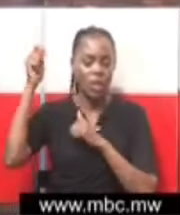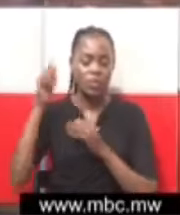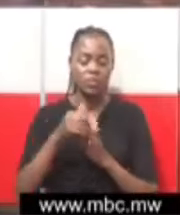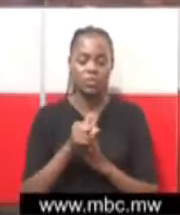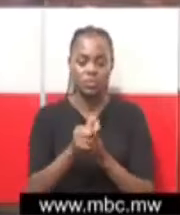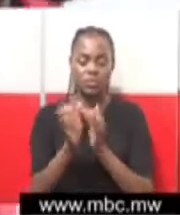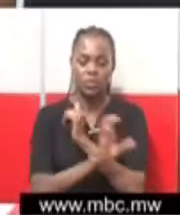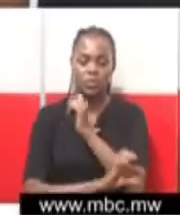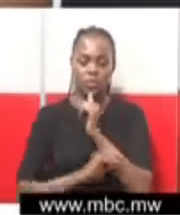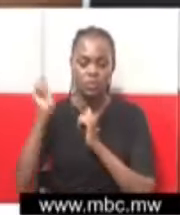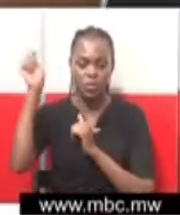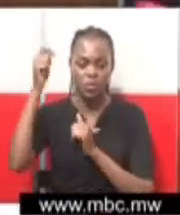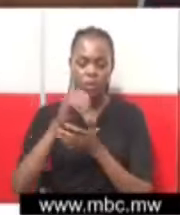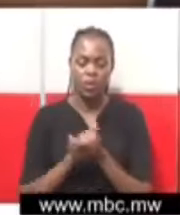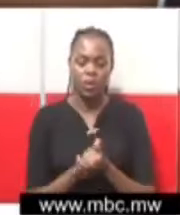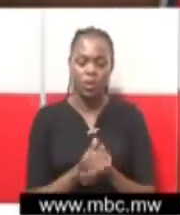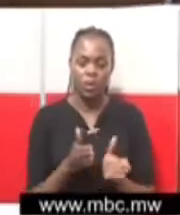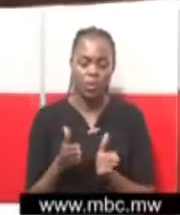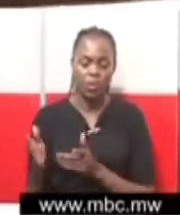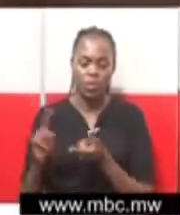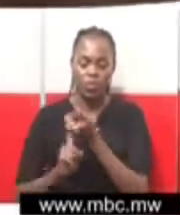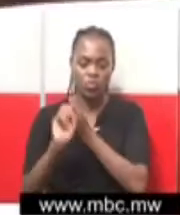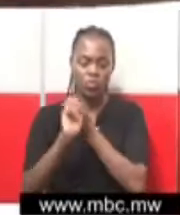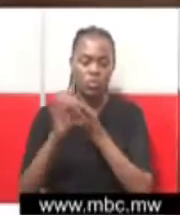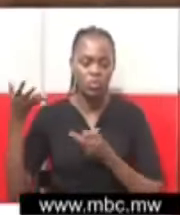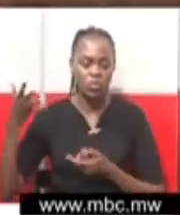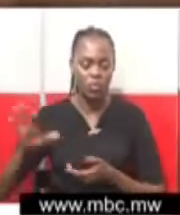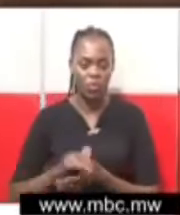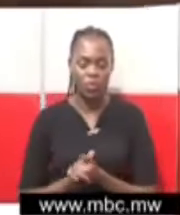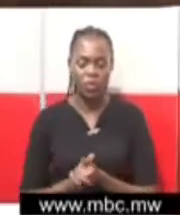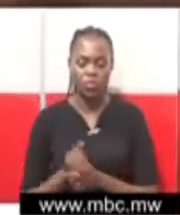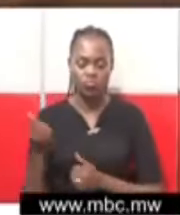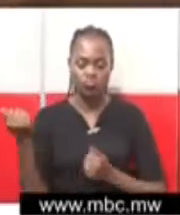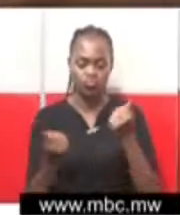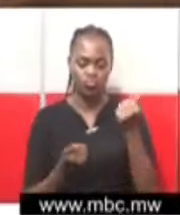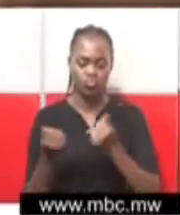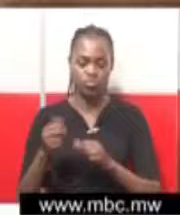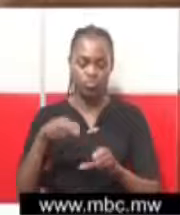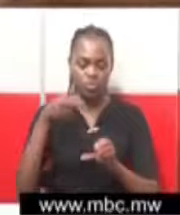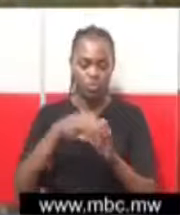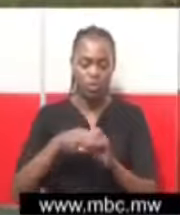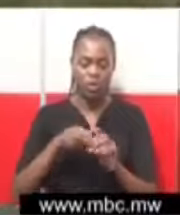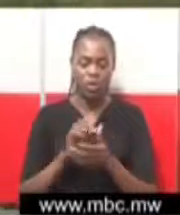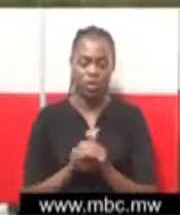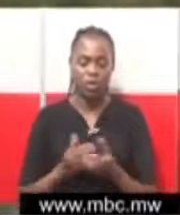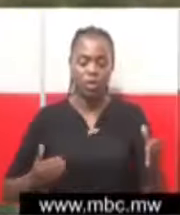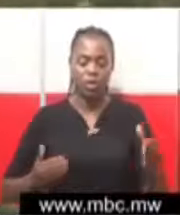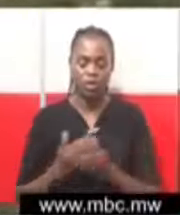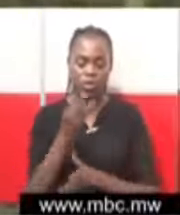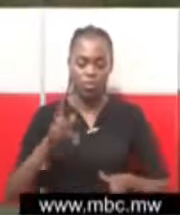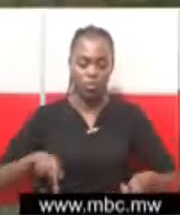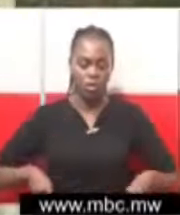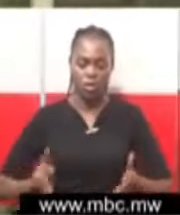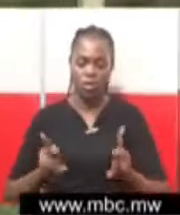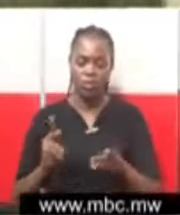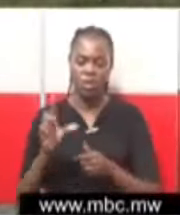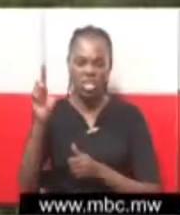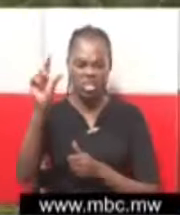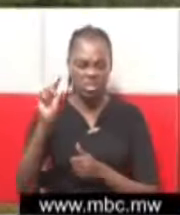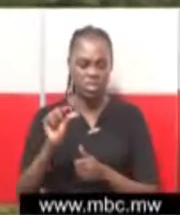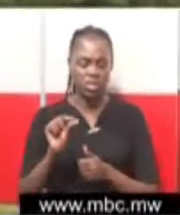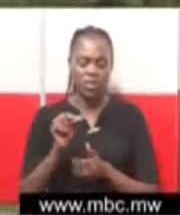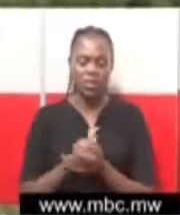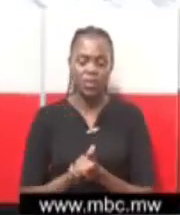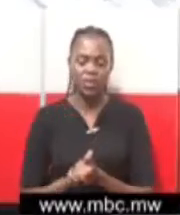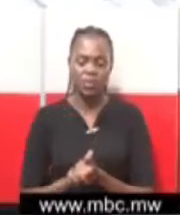also mentioned other areas of agreement, which is transportation of fuel products through rail, which will reduce the